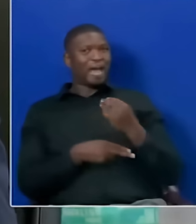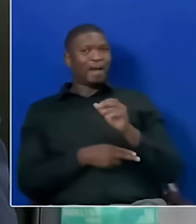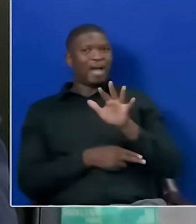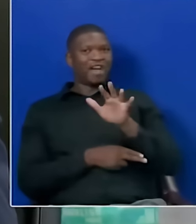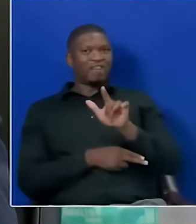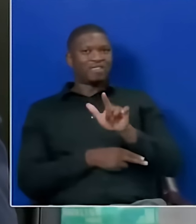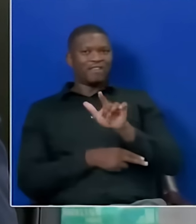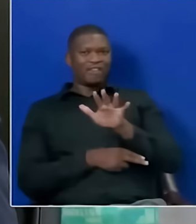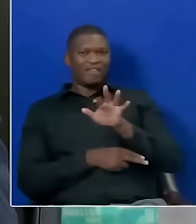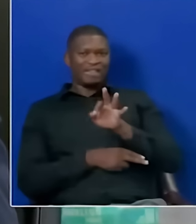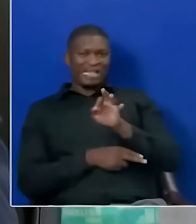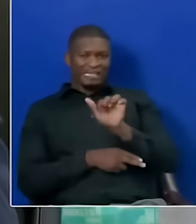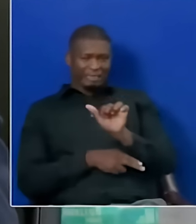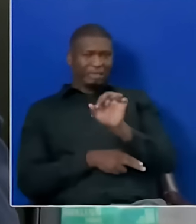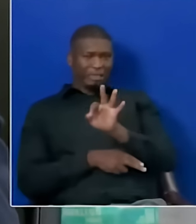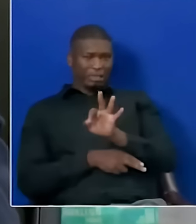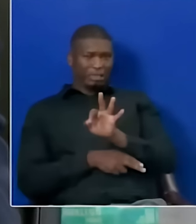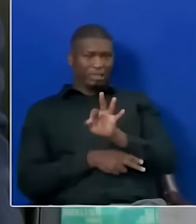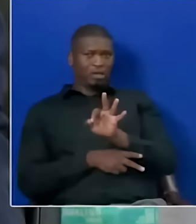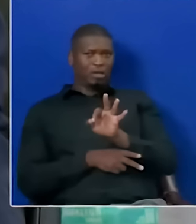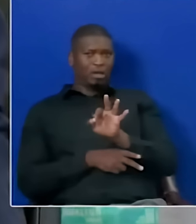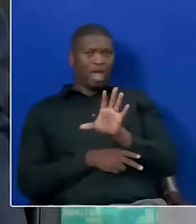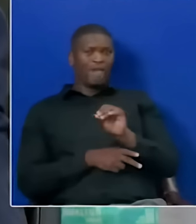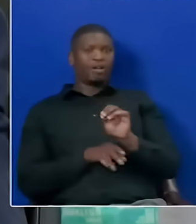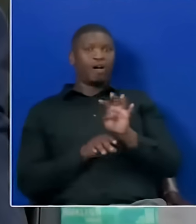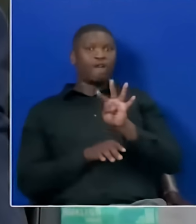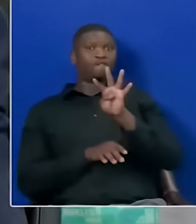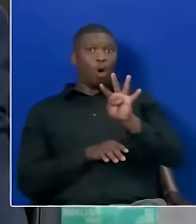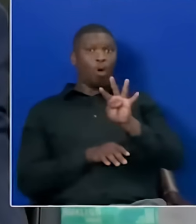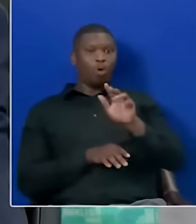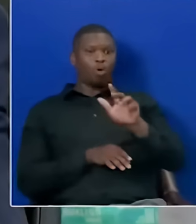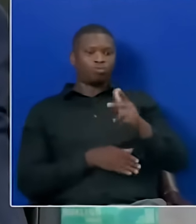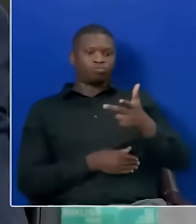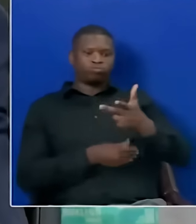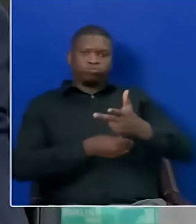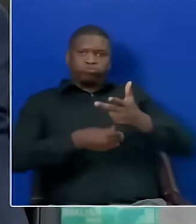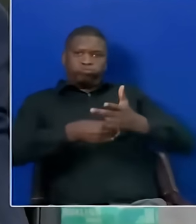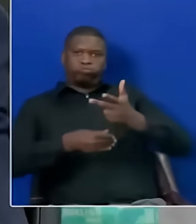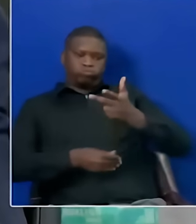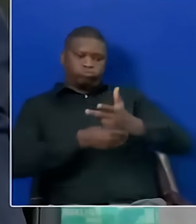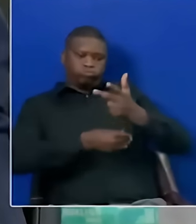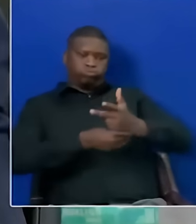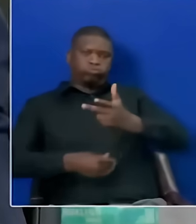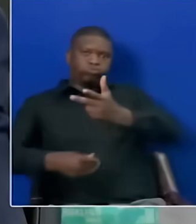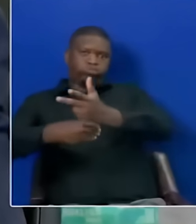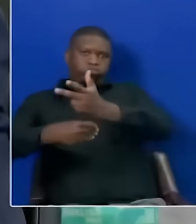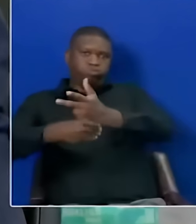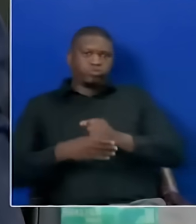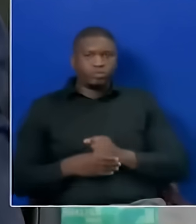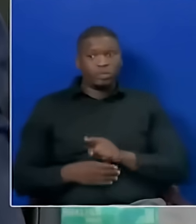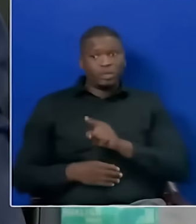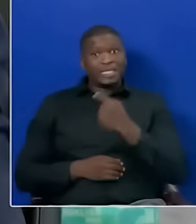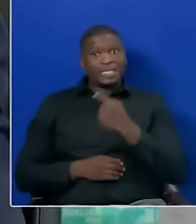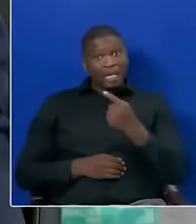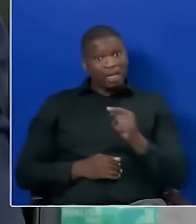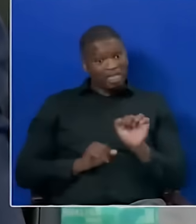575363 with 4 magazines. He's saying now, these cores mentioned in